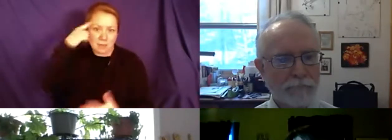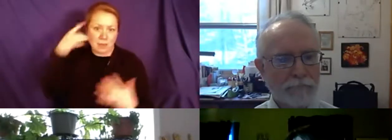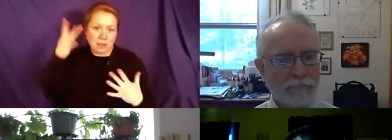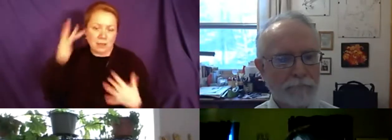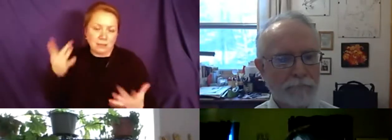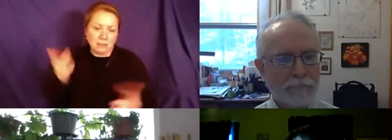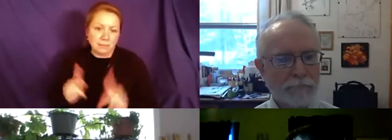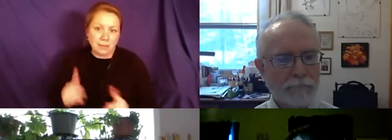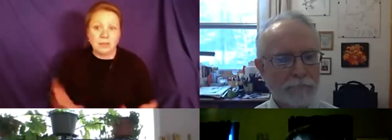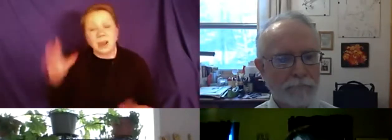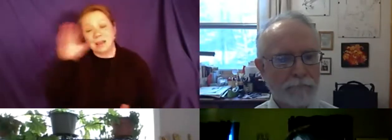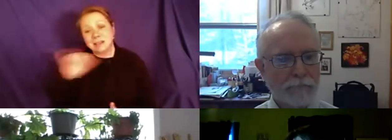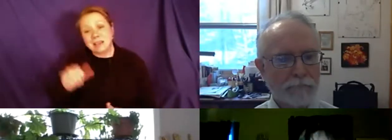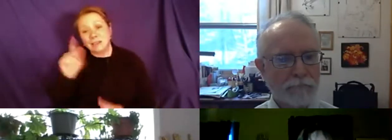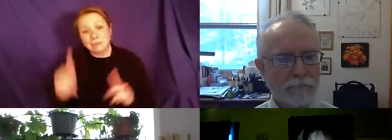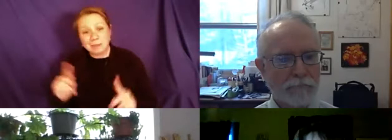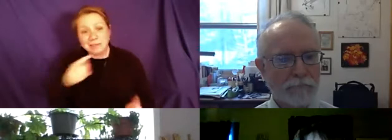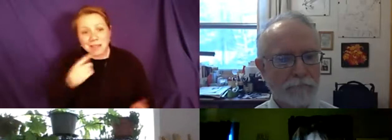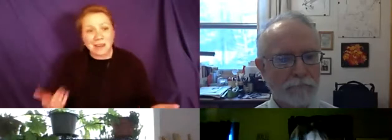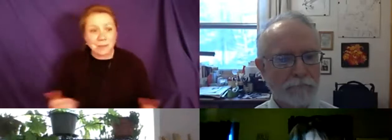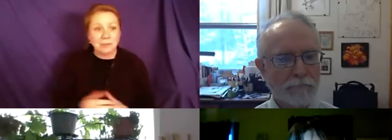So I guess like the other folks,